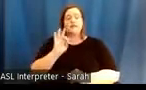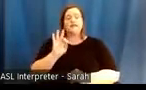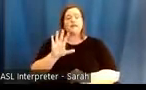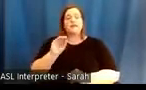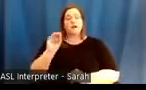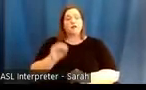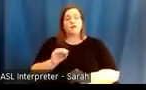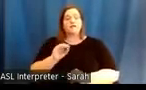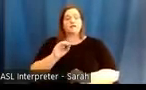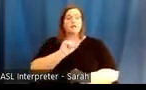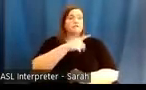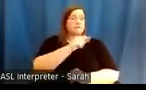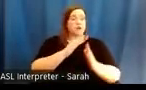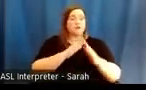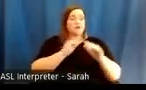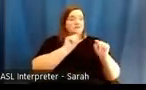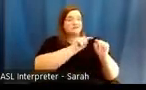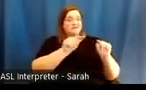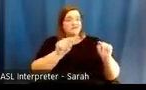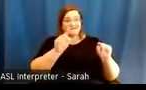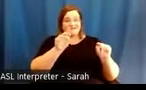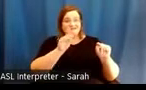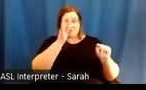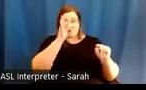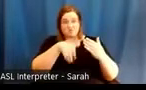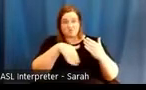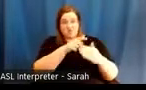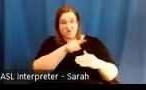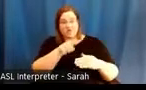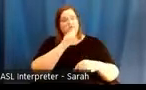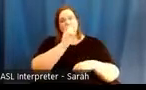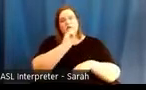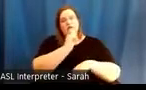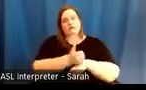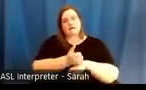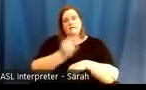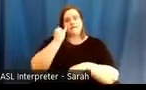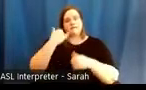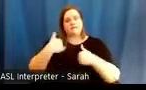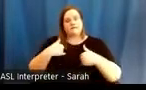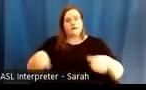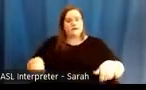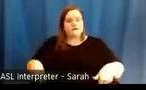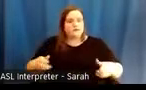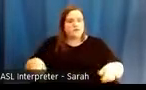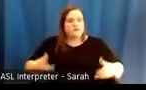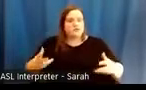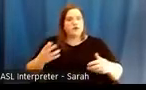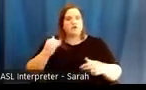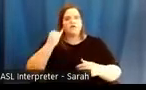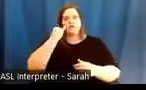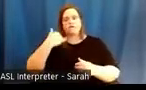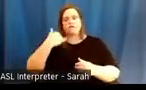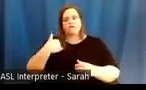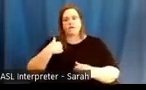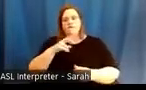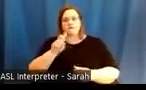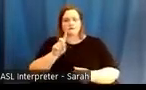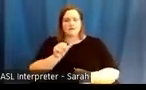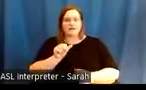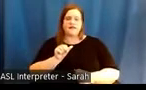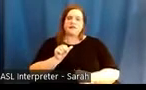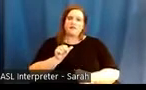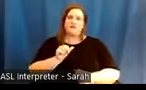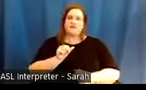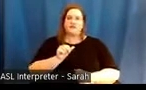am, almost all of them are not set up for somebody in a wheelchair or somebody that's disabled. So that would be